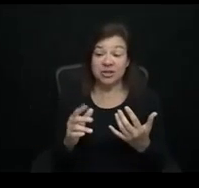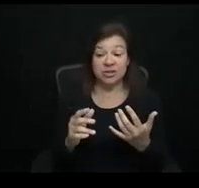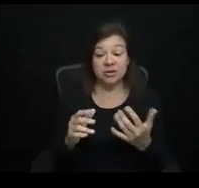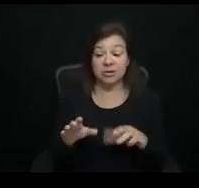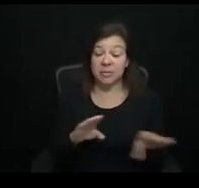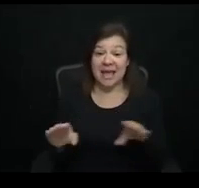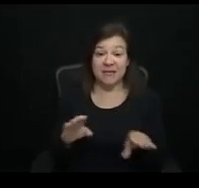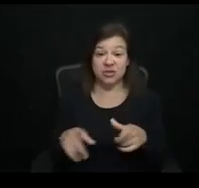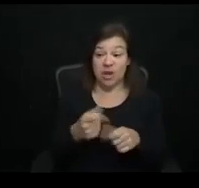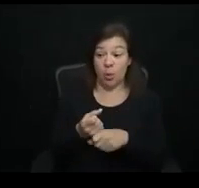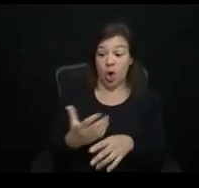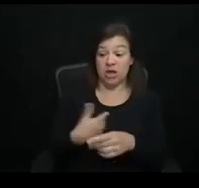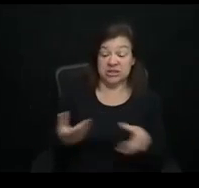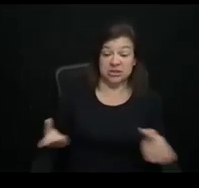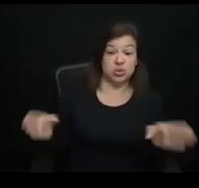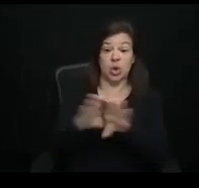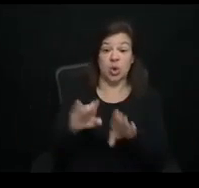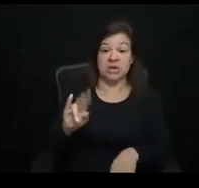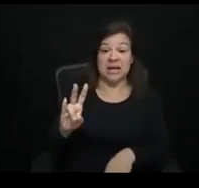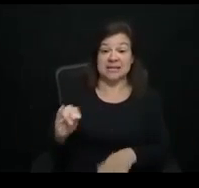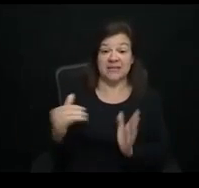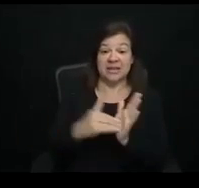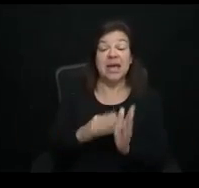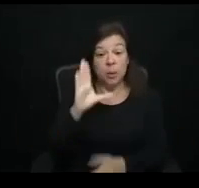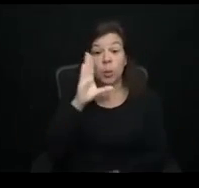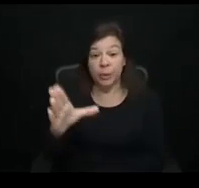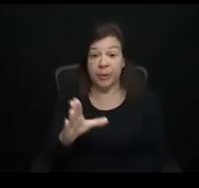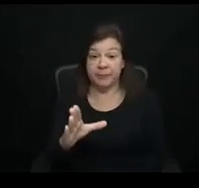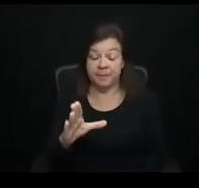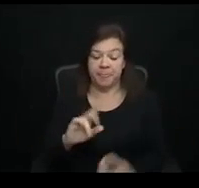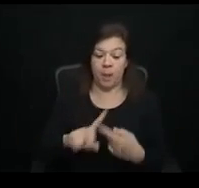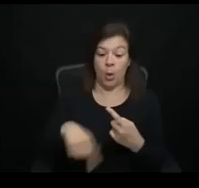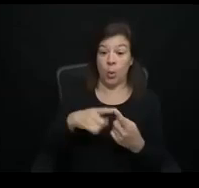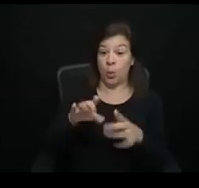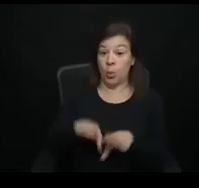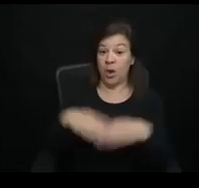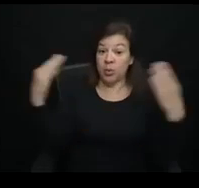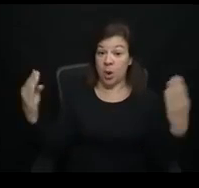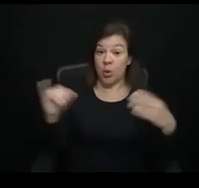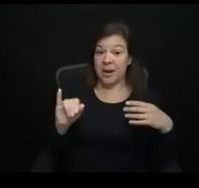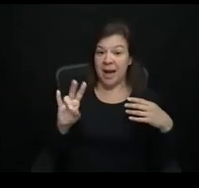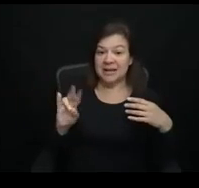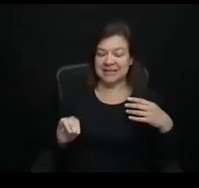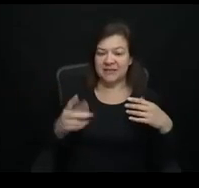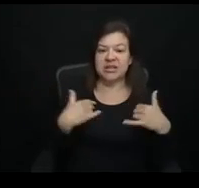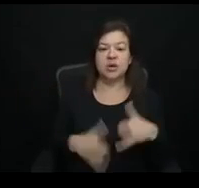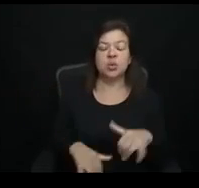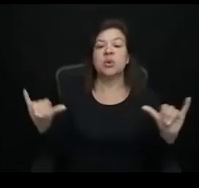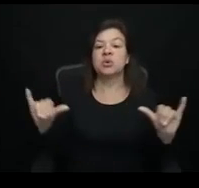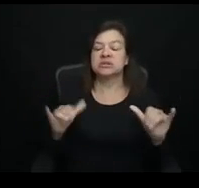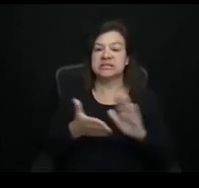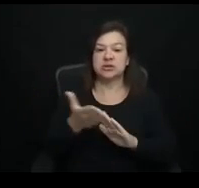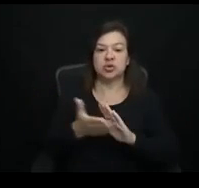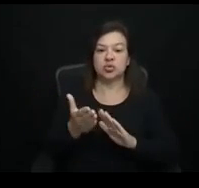the road back down, we will do so. When we do open the road back up, the one thing that we will do is we will still run the head-to-head traffic that